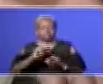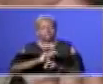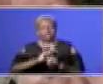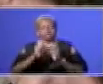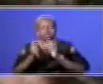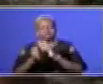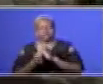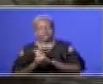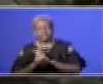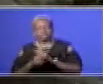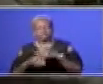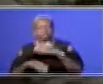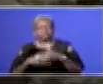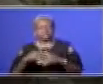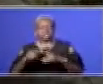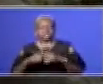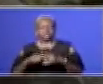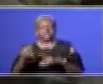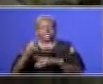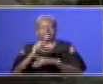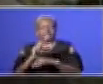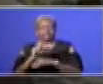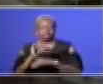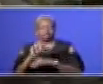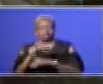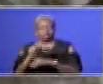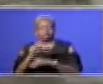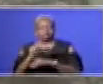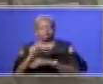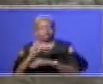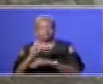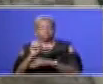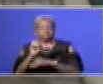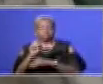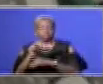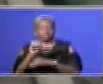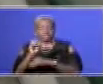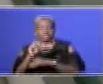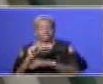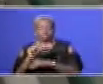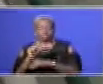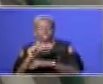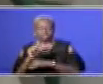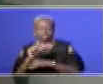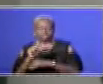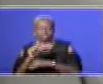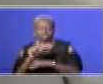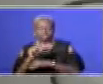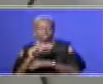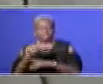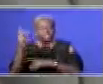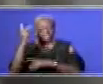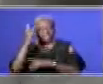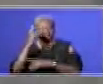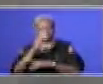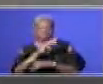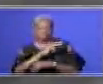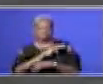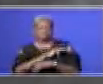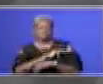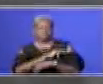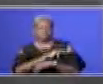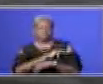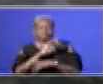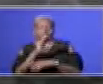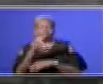into nitrogen that these plants can absorb in order to thrive. According to greenhouse manager Kevin Nordalis, Bluefields Farm